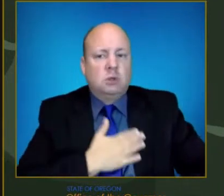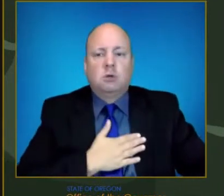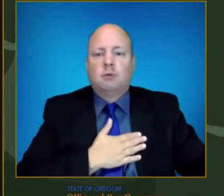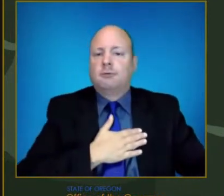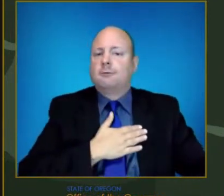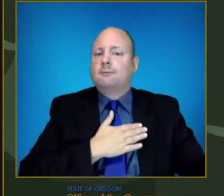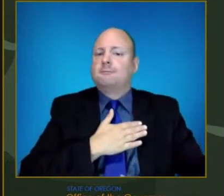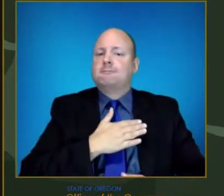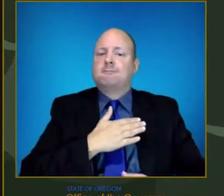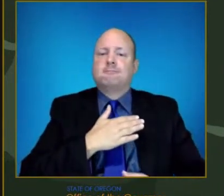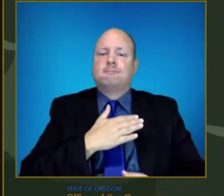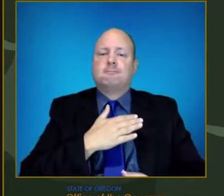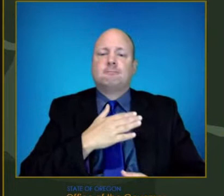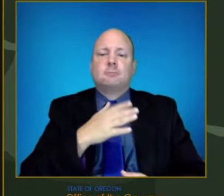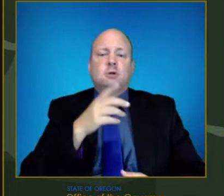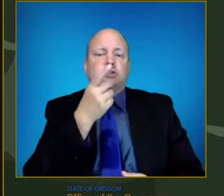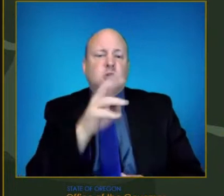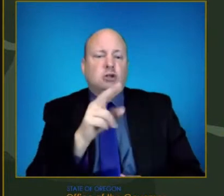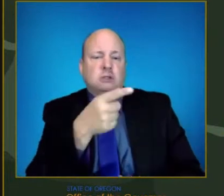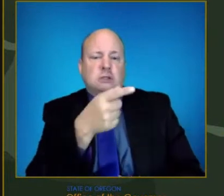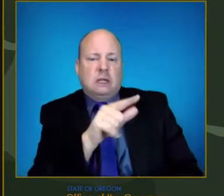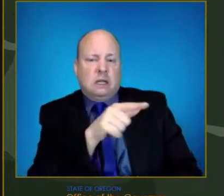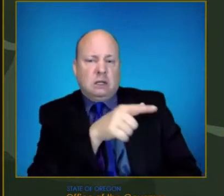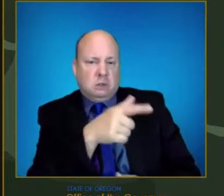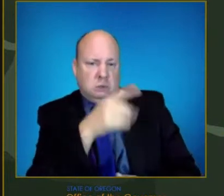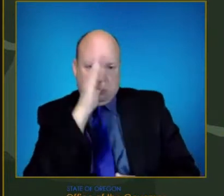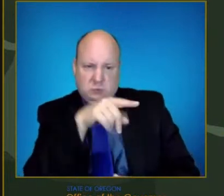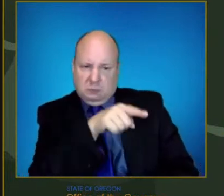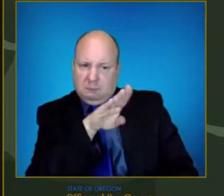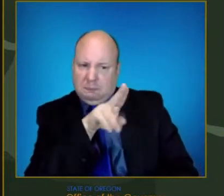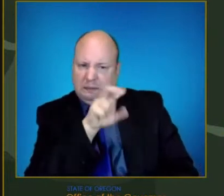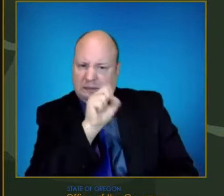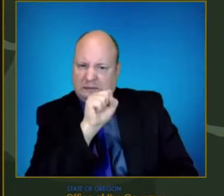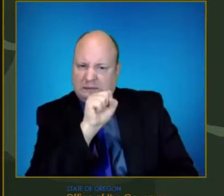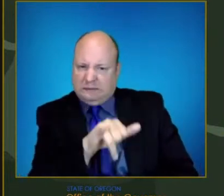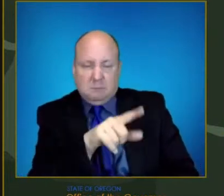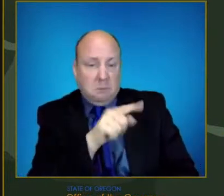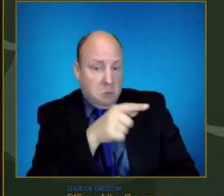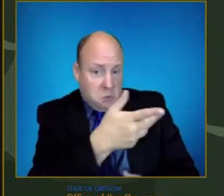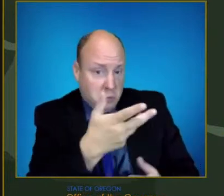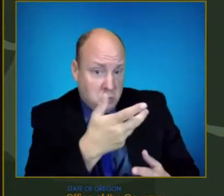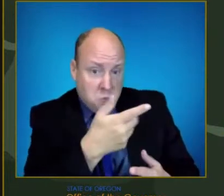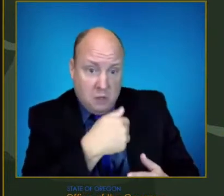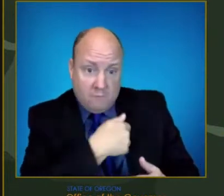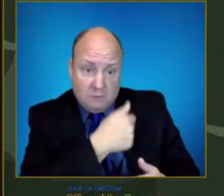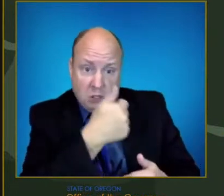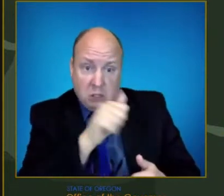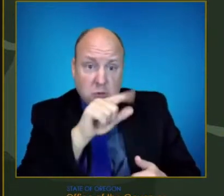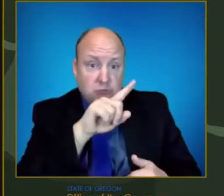of his busy schedule. With that, Charles, we're ready for questions.